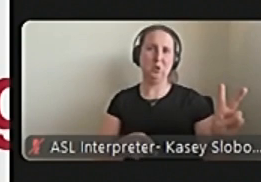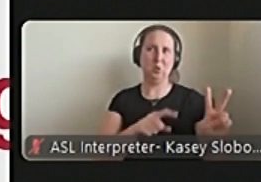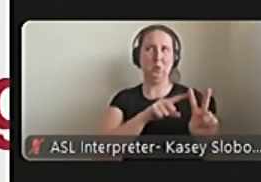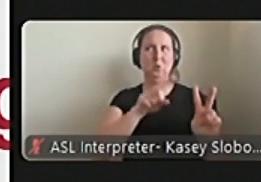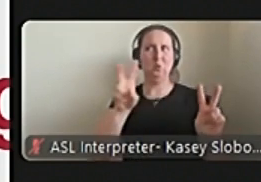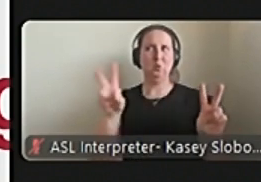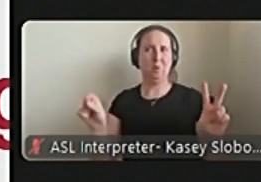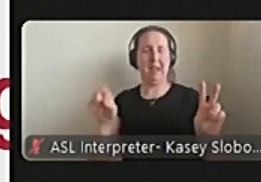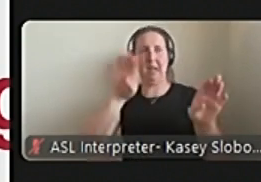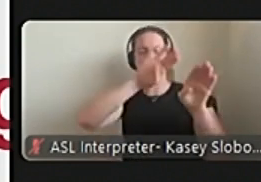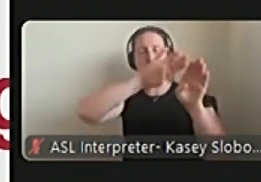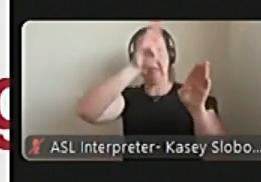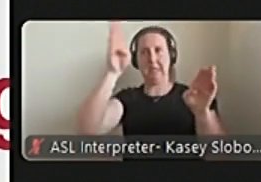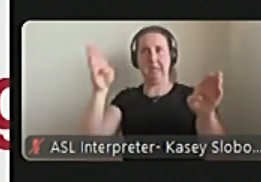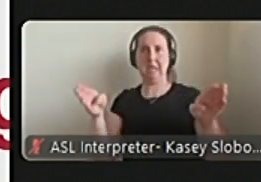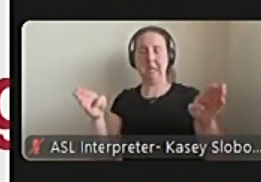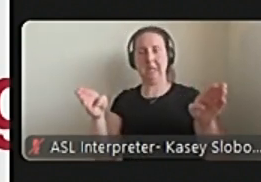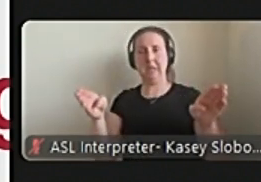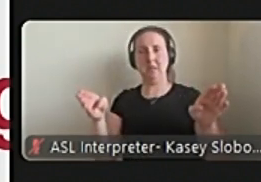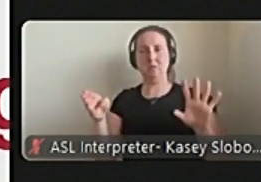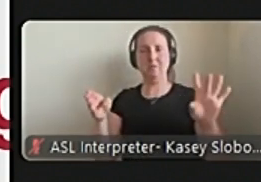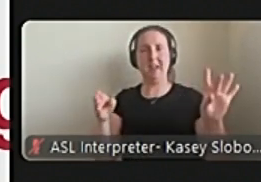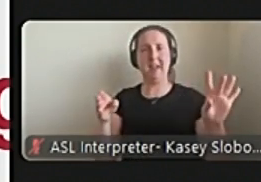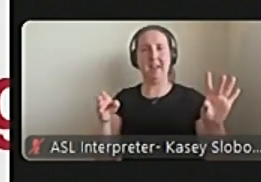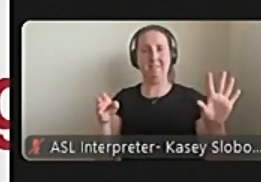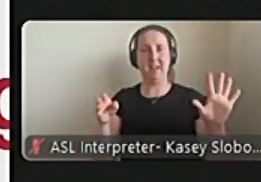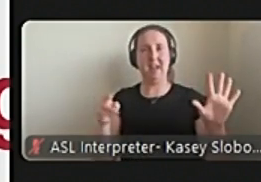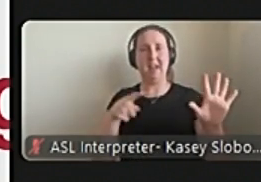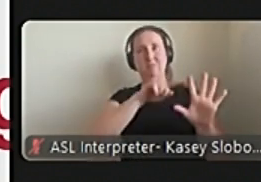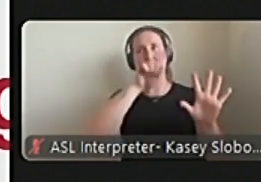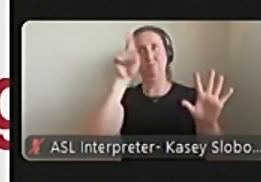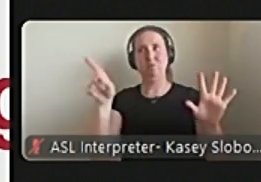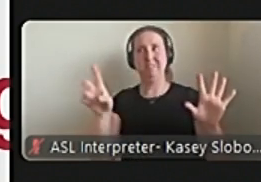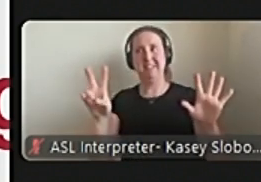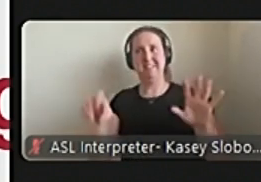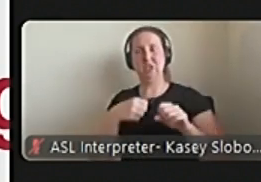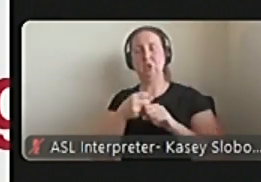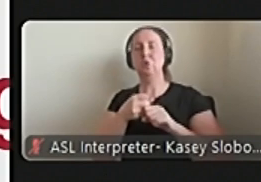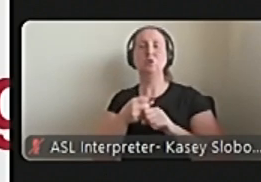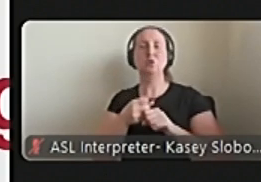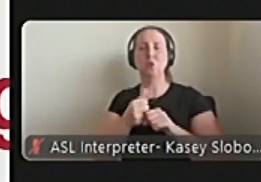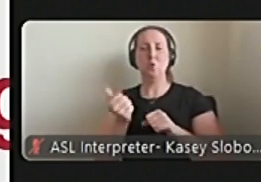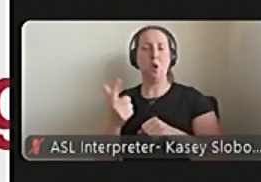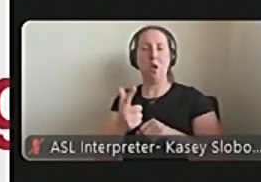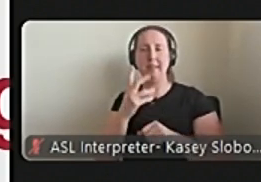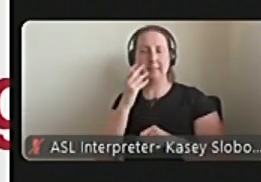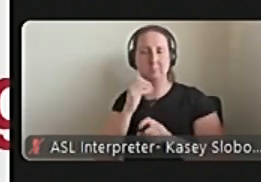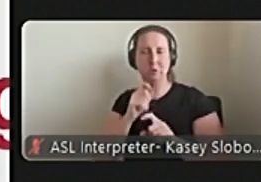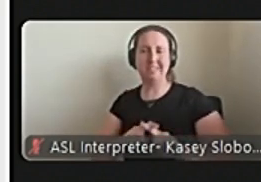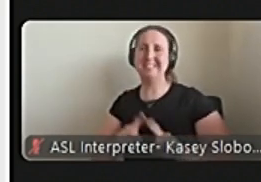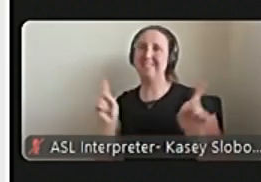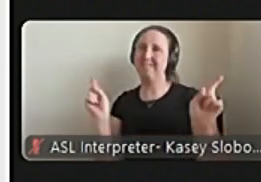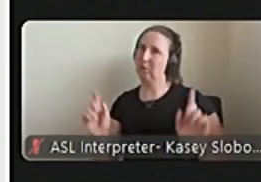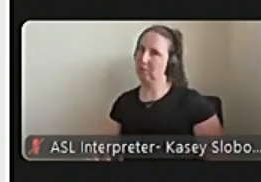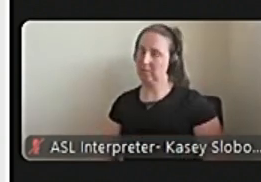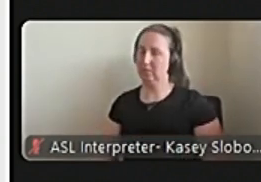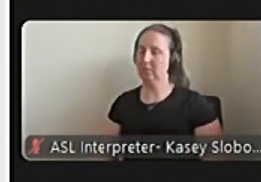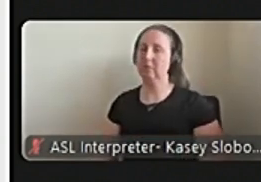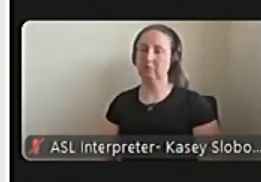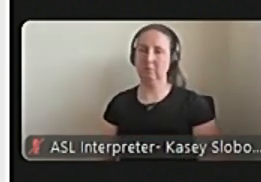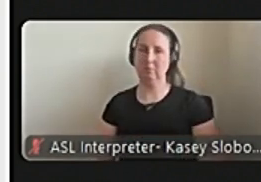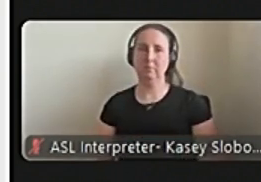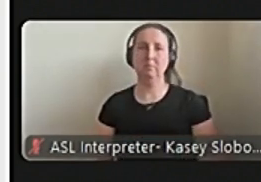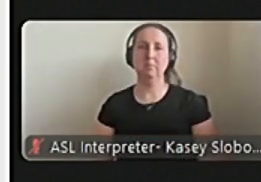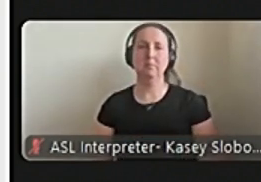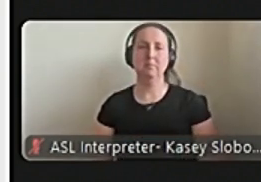So, everybody's road is different. But this is the time to be looking at what's needed. Here